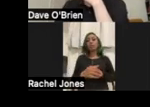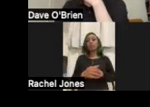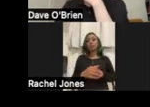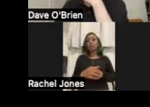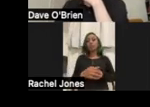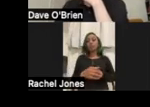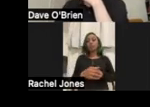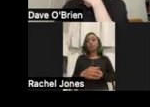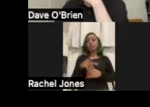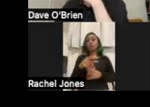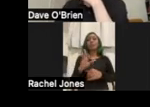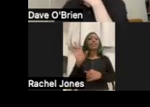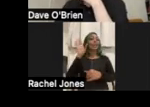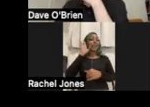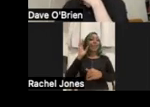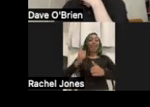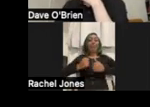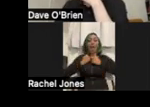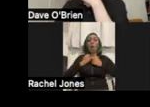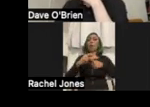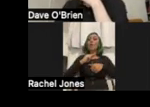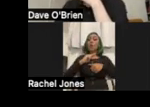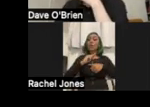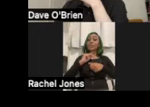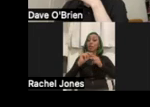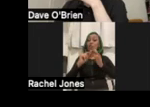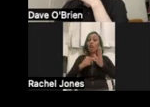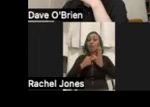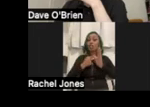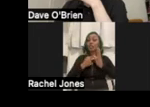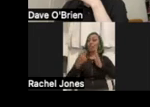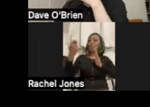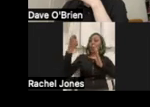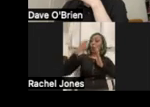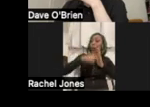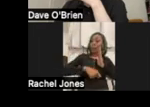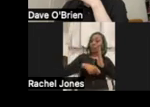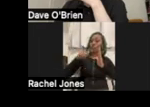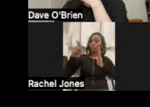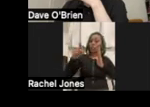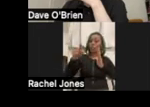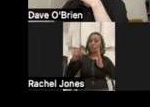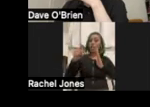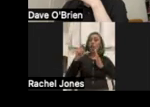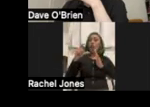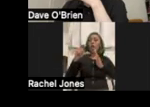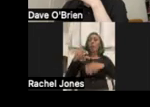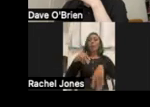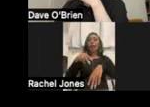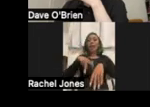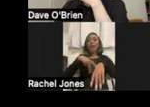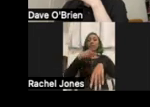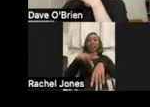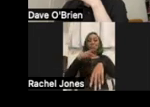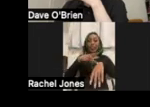Hear Our Voices was a project that was effectively commissioned by Kanlungan Filipino Consortium, who I'd been working